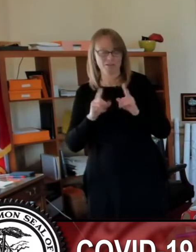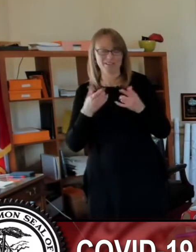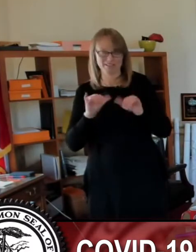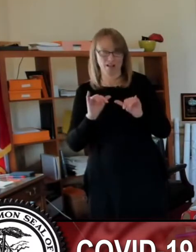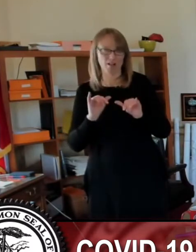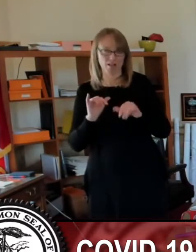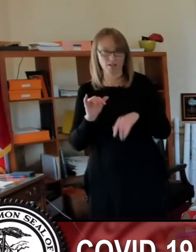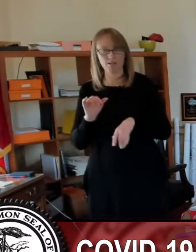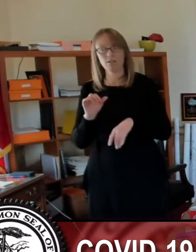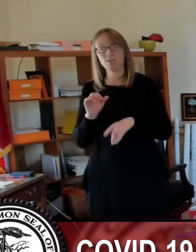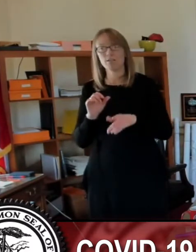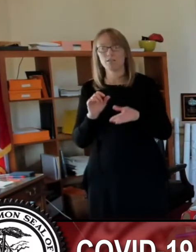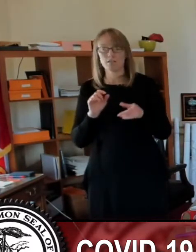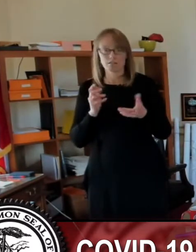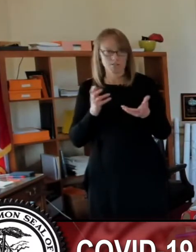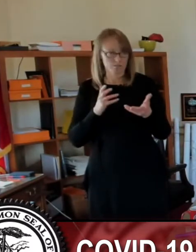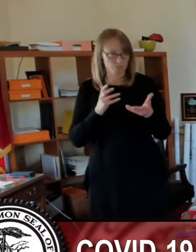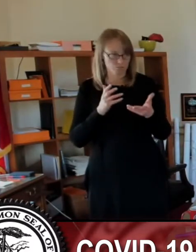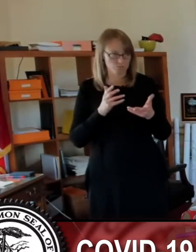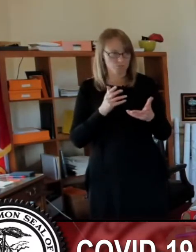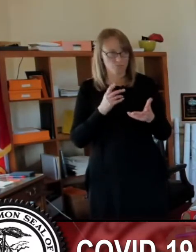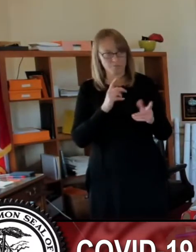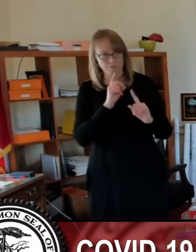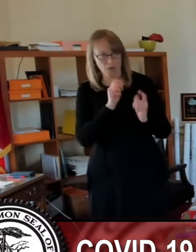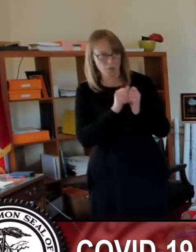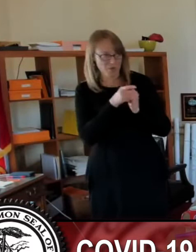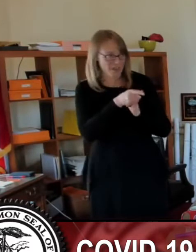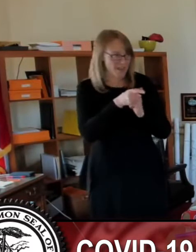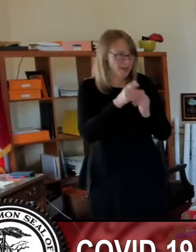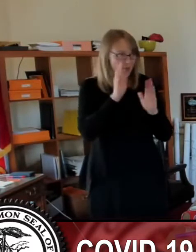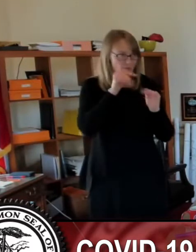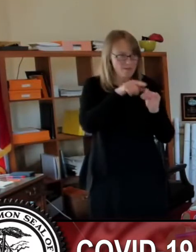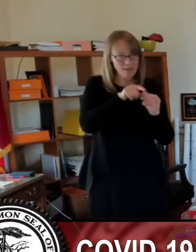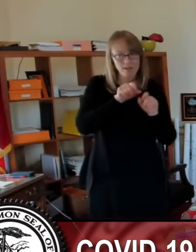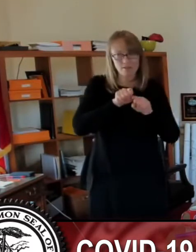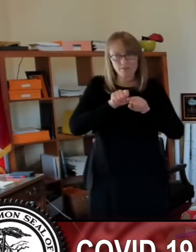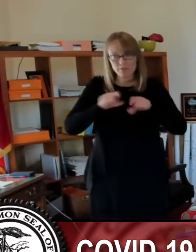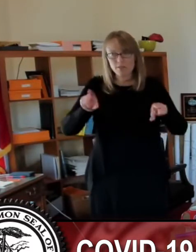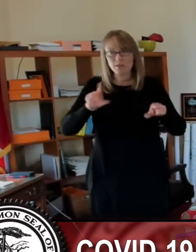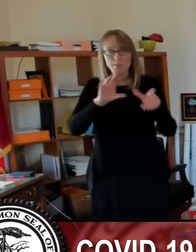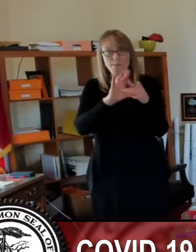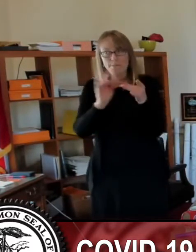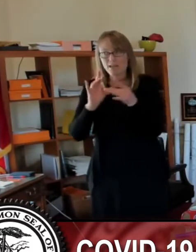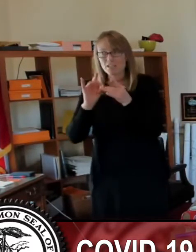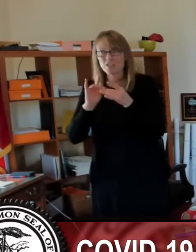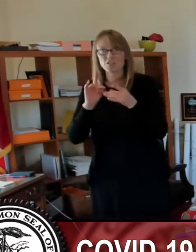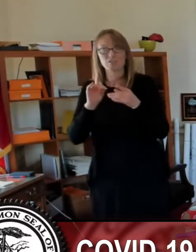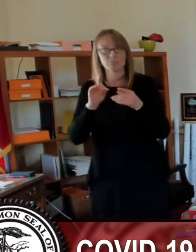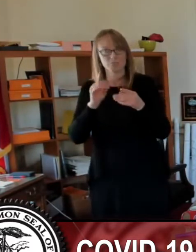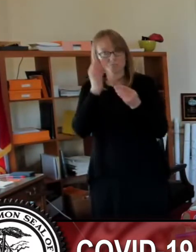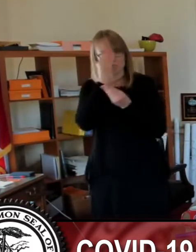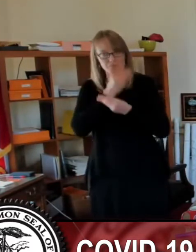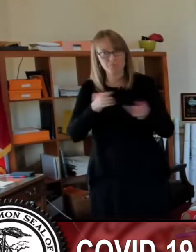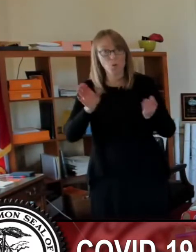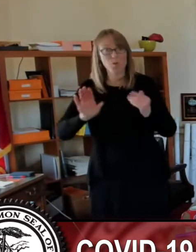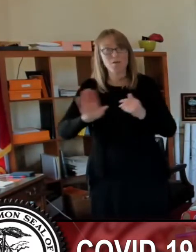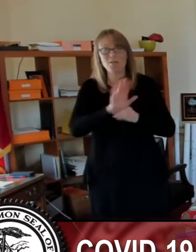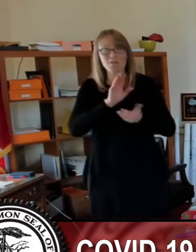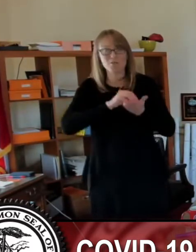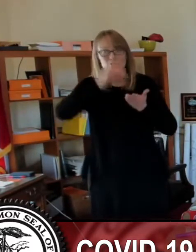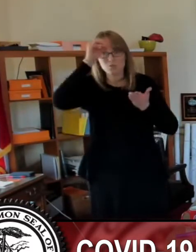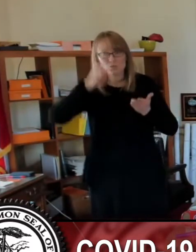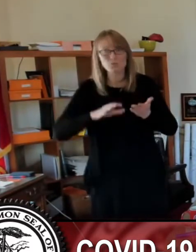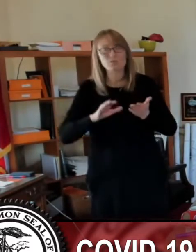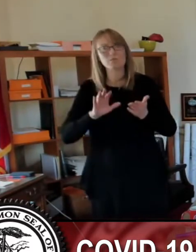to try to get them to message to their students about the importance of not getting